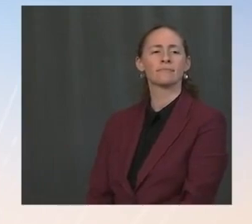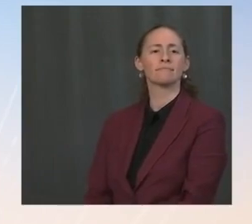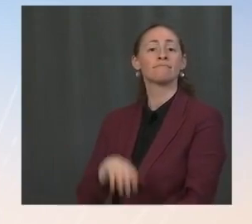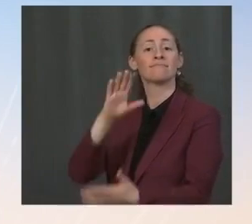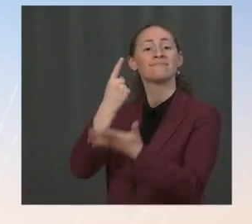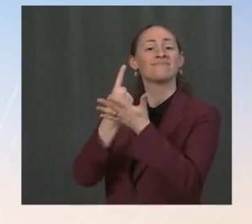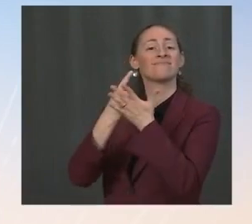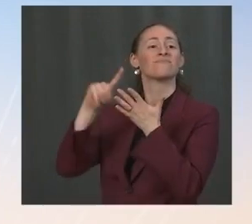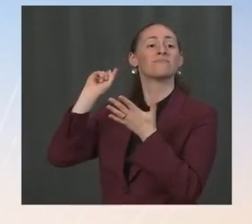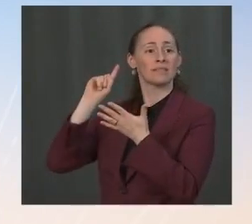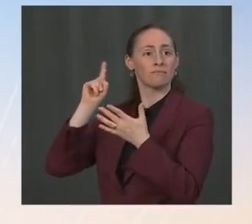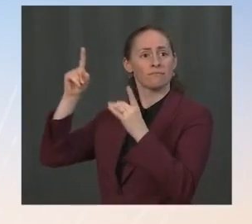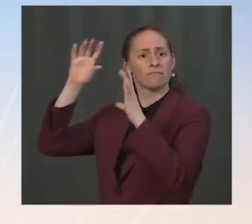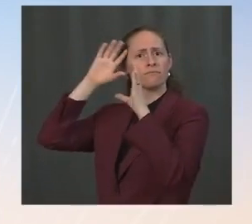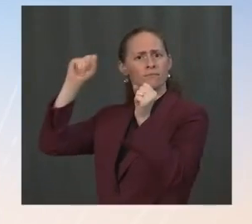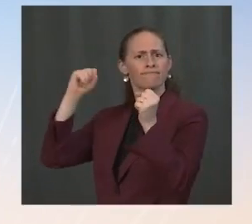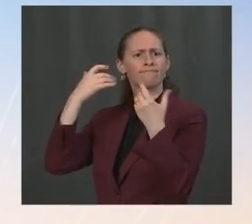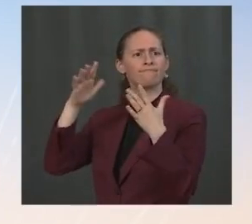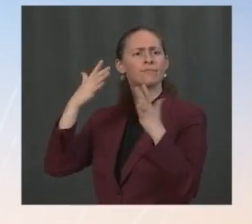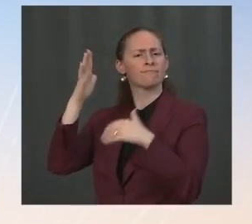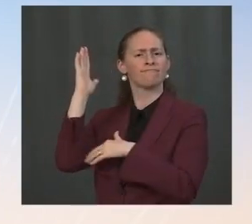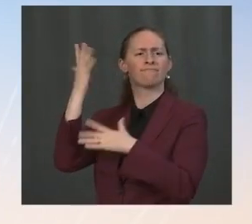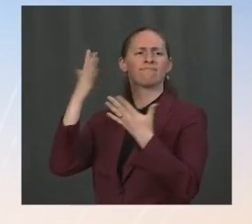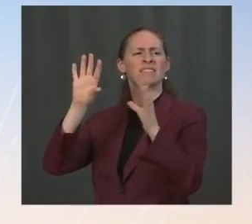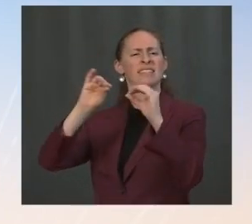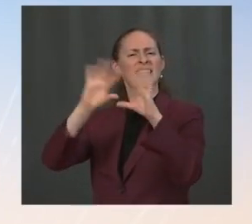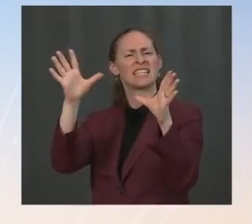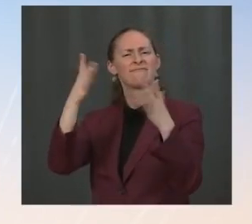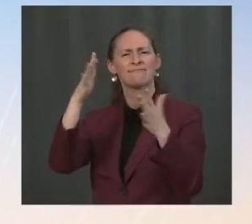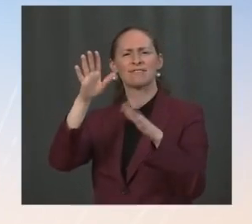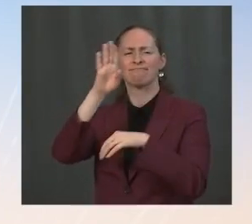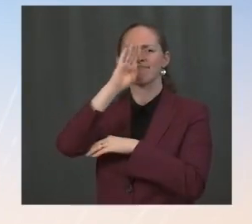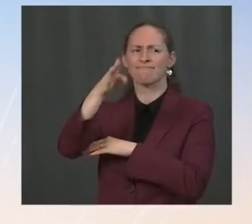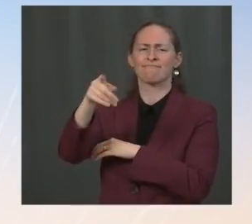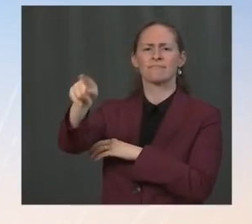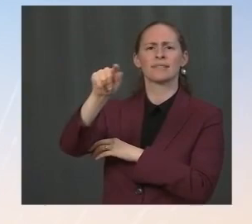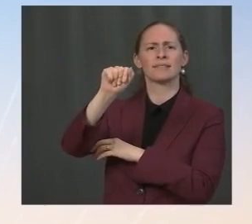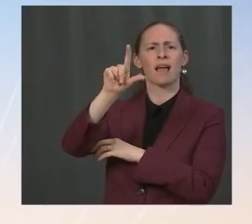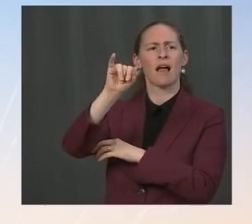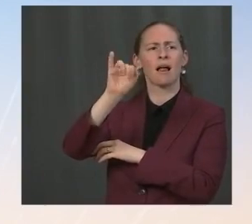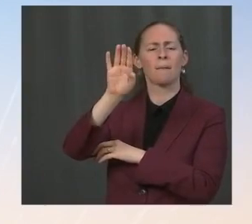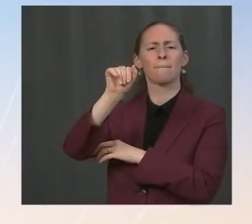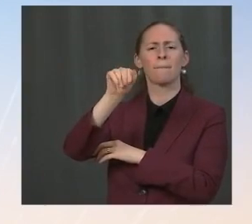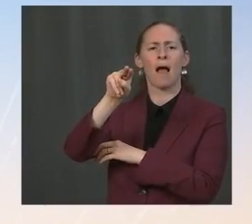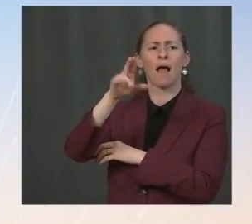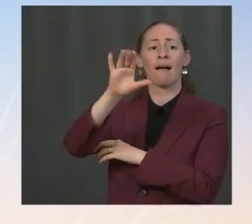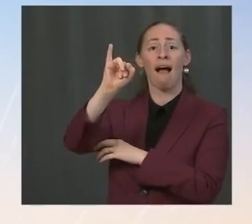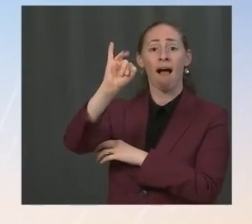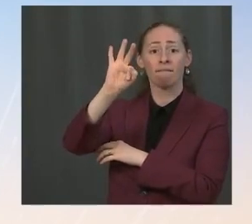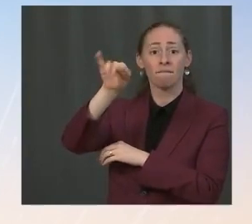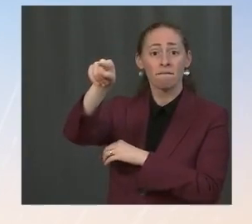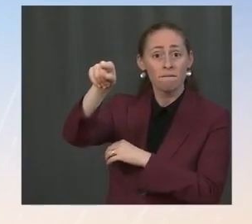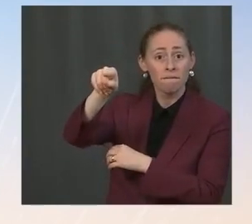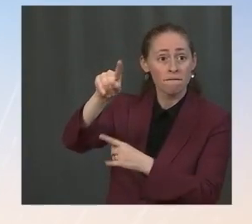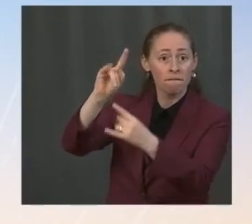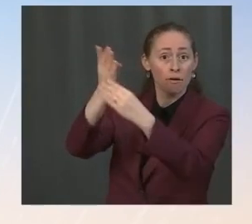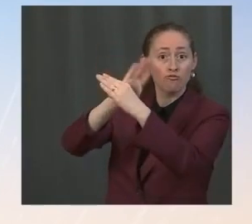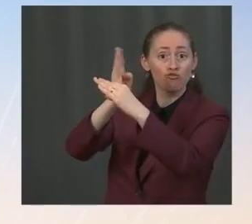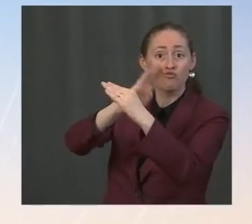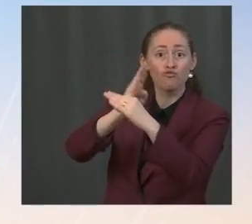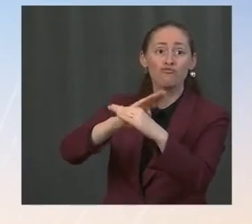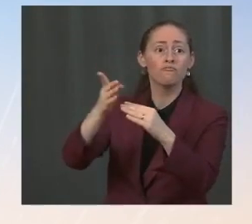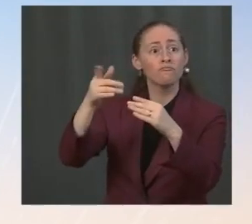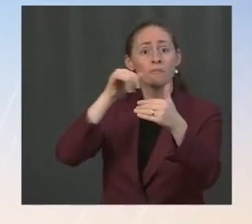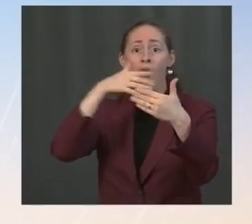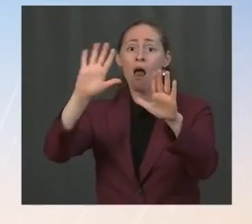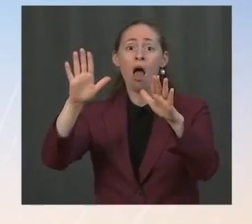following. We made it clear to the Taliban that any attack on our forces or disruption of operations at the airport will be met with swift and forceful response. Was this